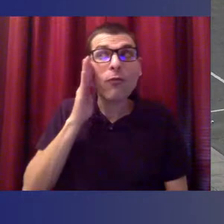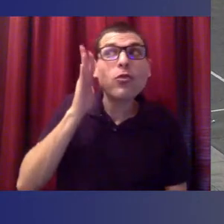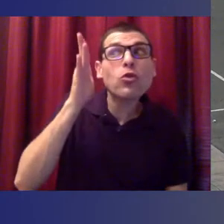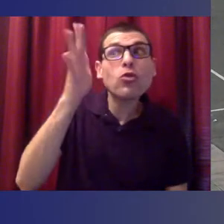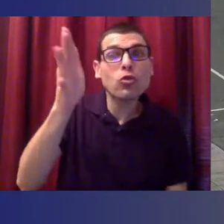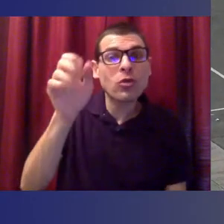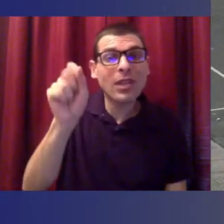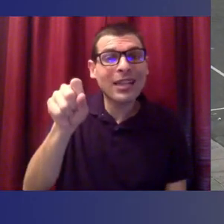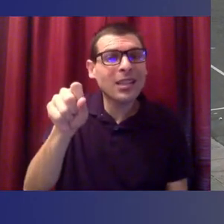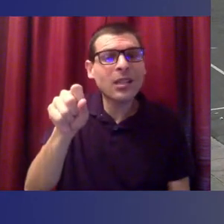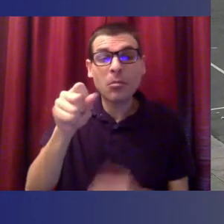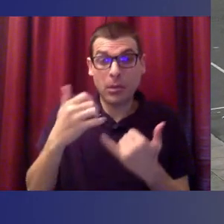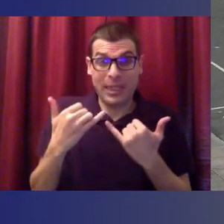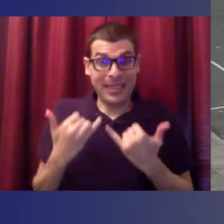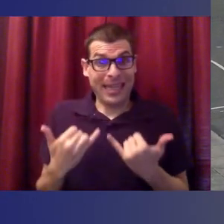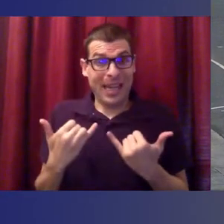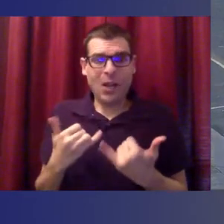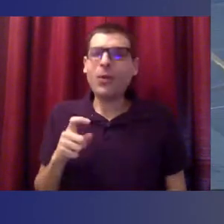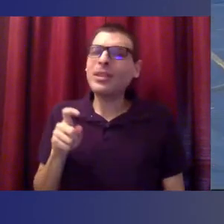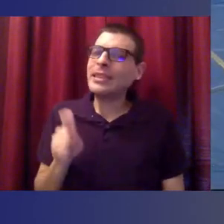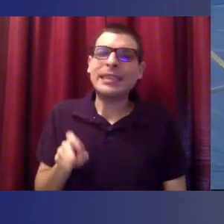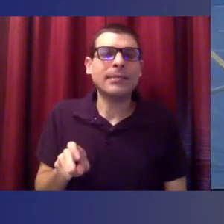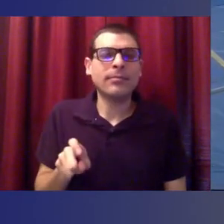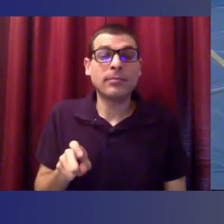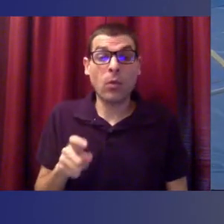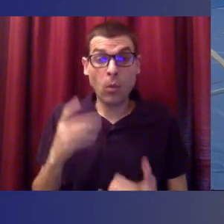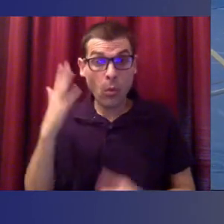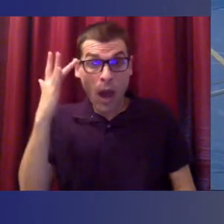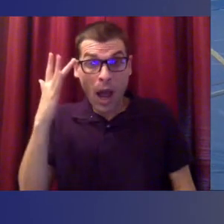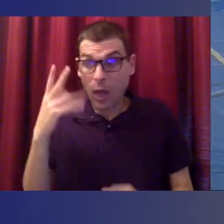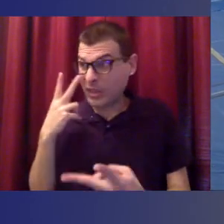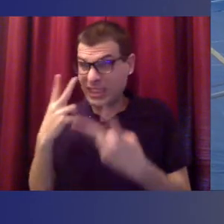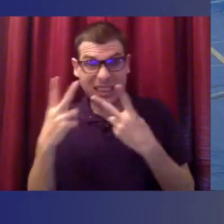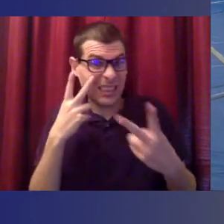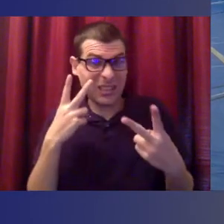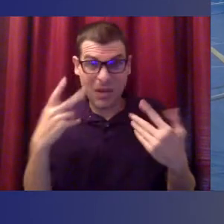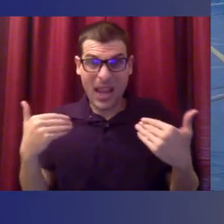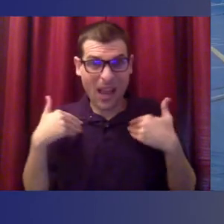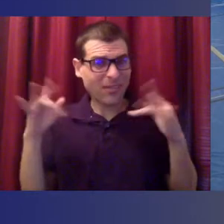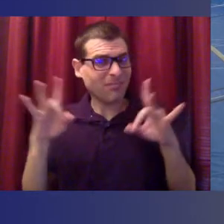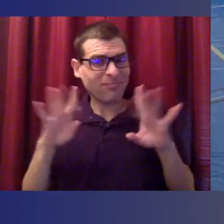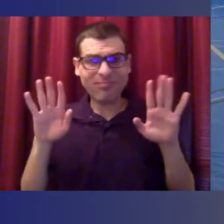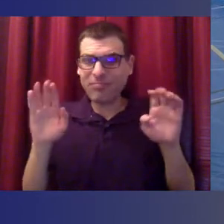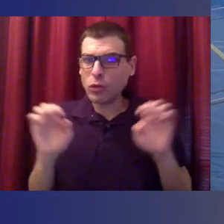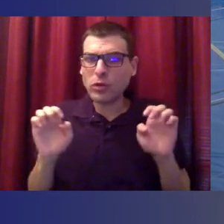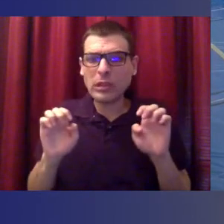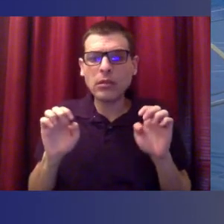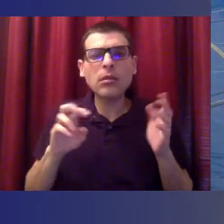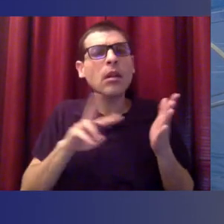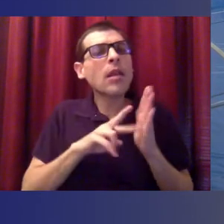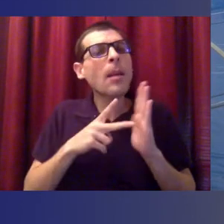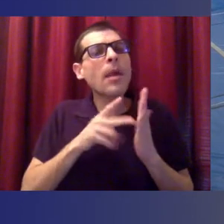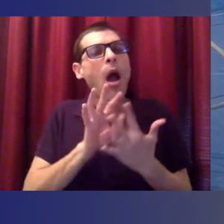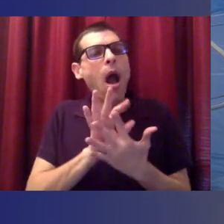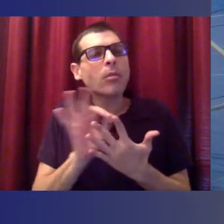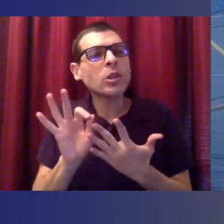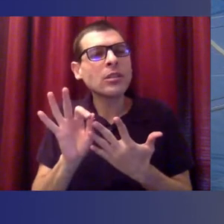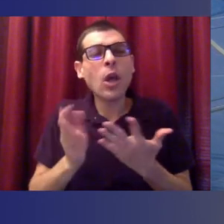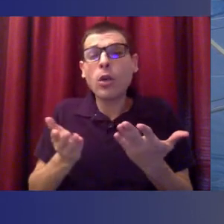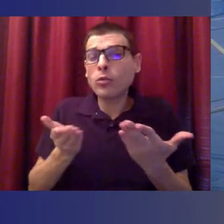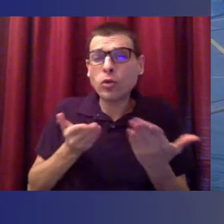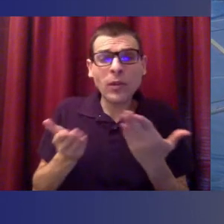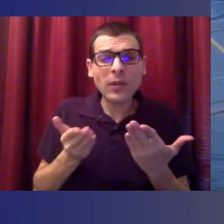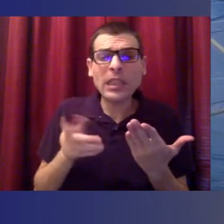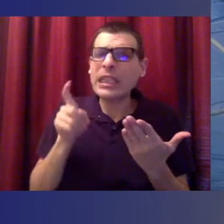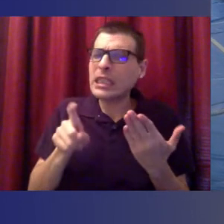to respond to what we see on the streets right now by providing a continuum of options that meets people experiencing houselessness where they